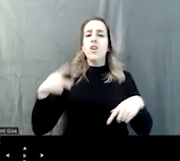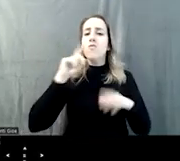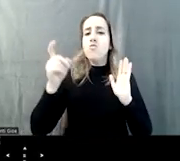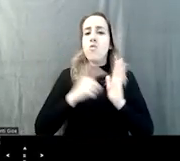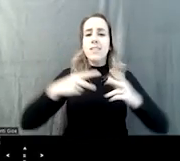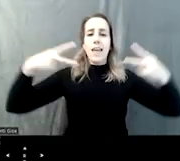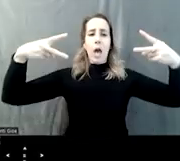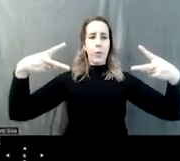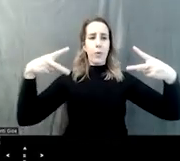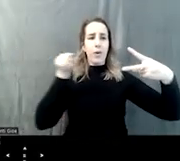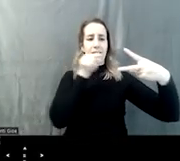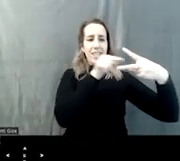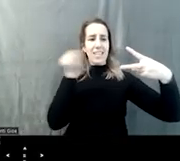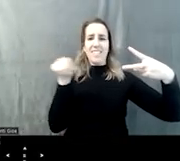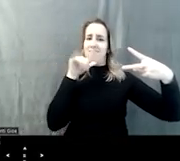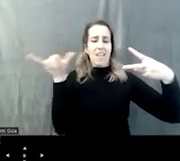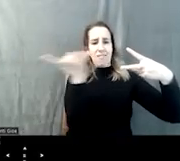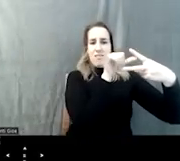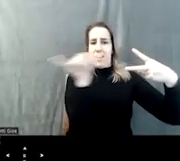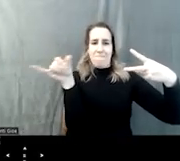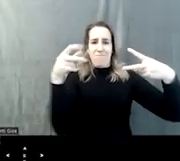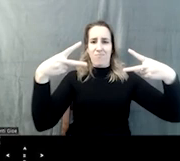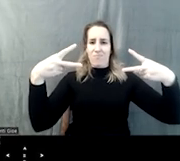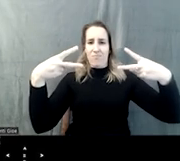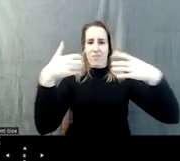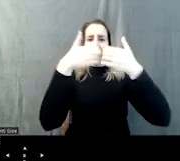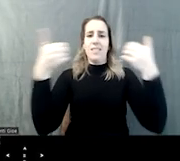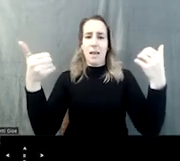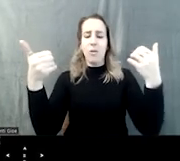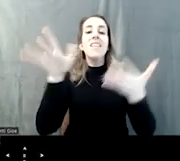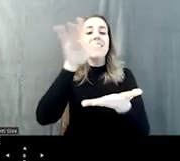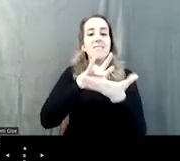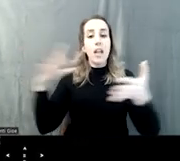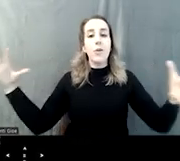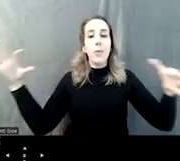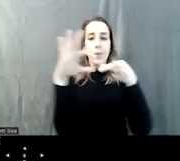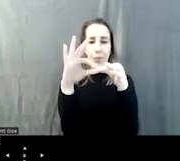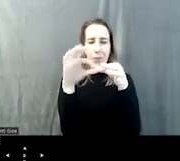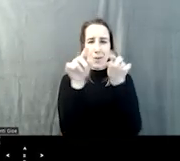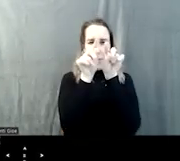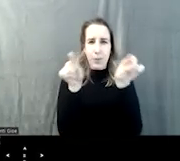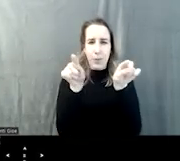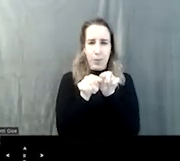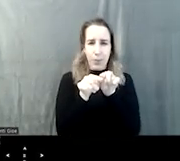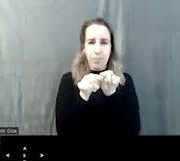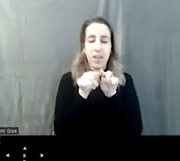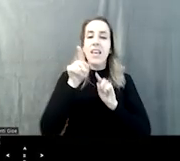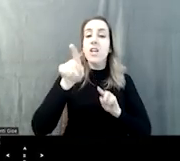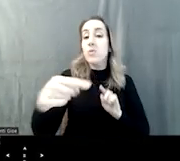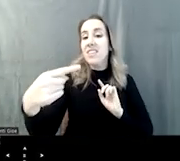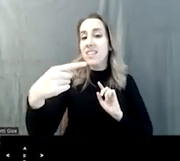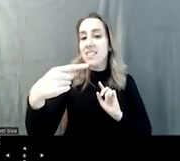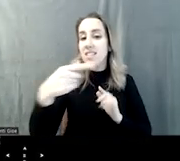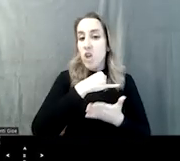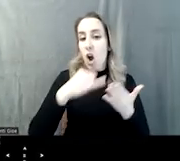that smaller diamond. And so this work is talking about taima